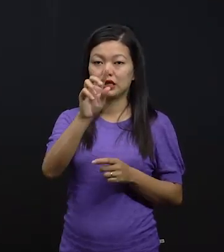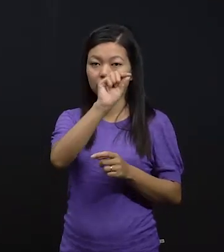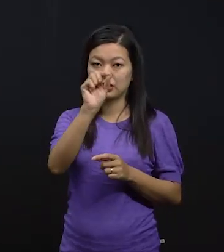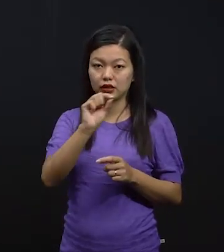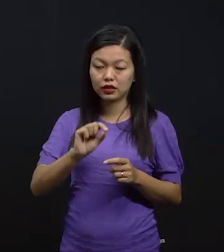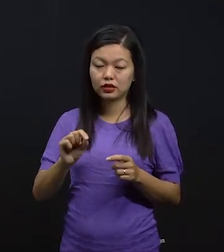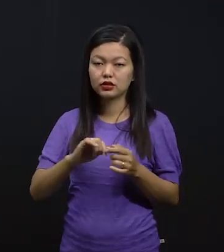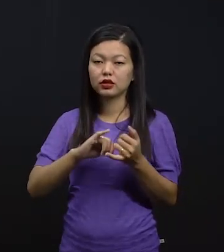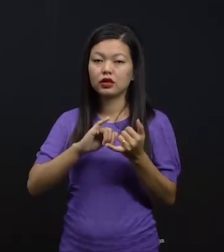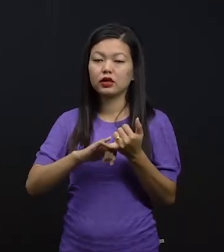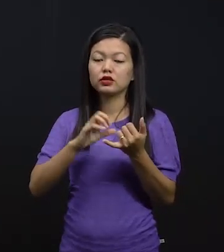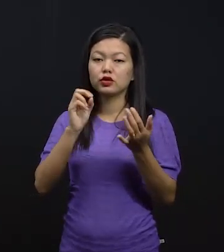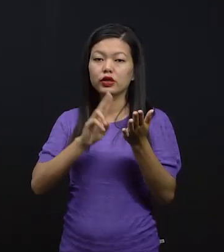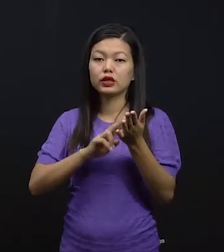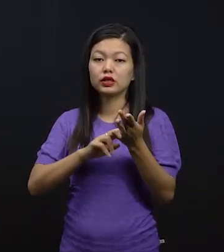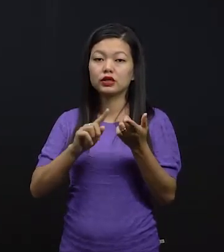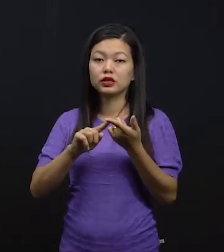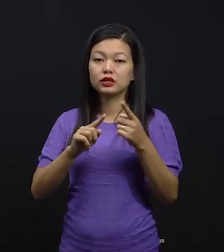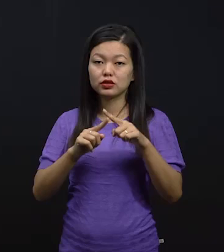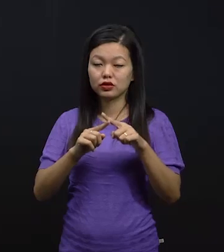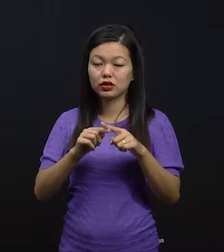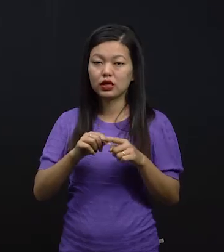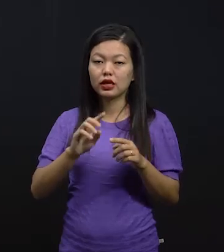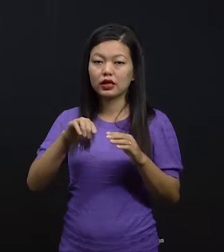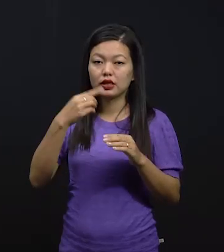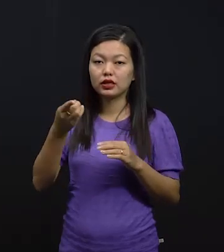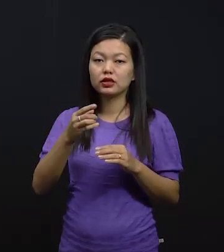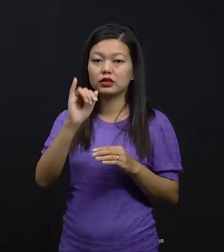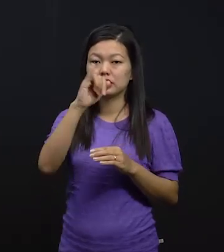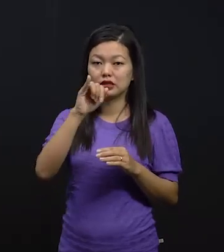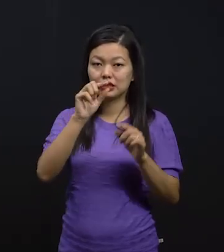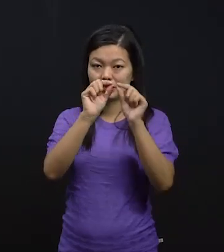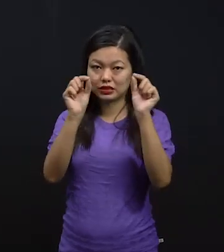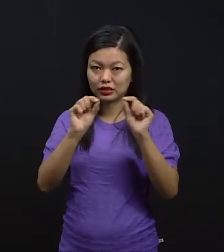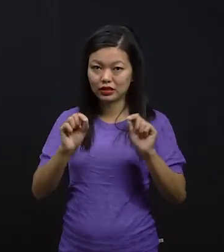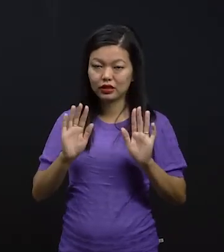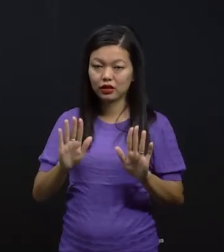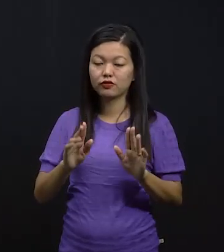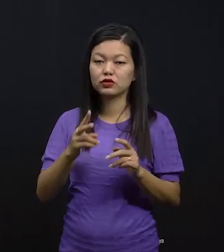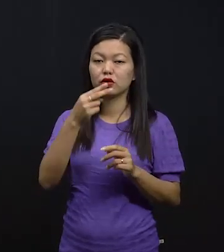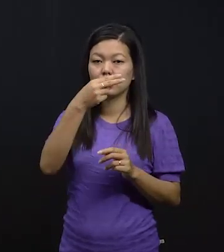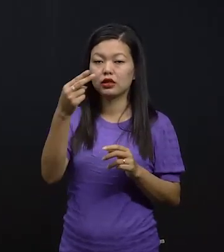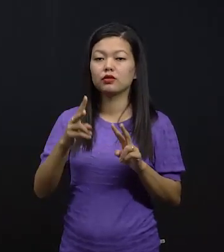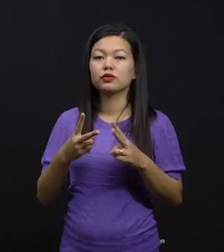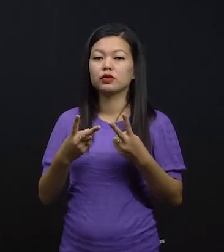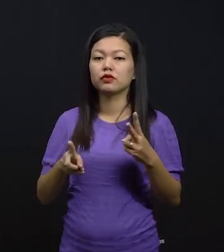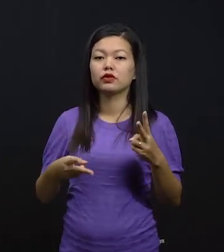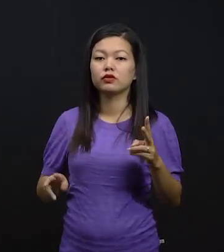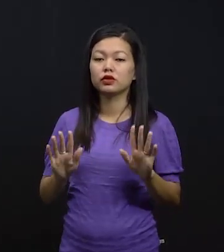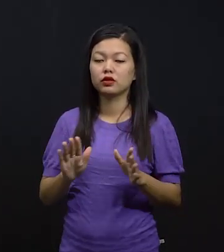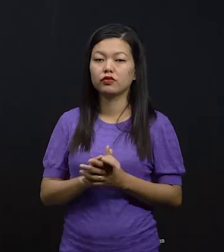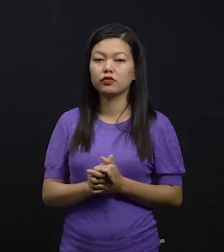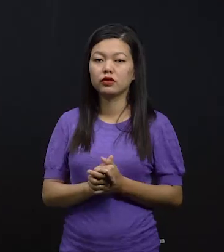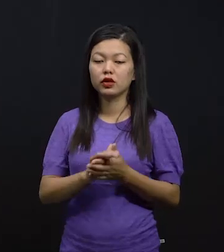it will be in another rhyming scheme, and that is the sestet, we call it. Okay, and so this is what The Wind Hover